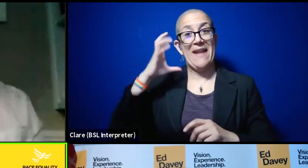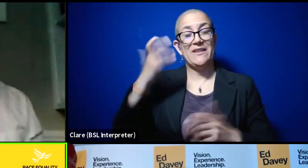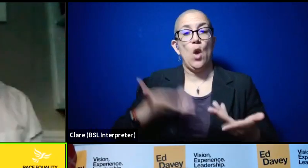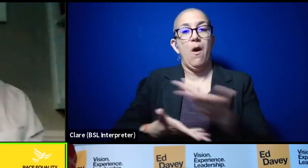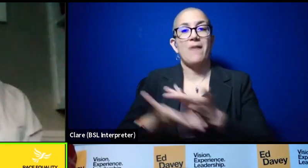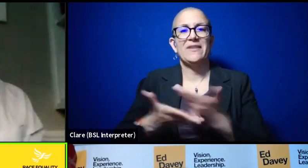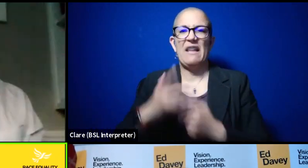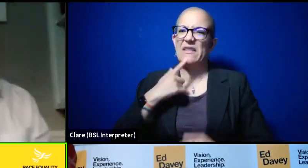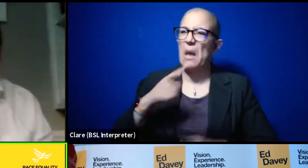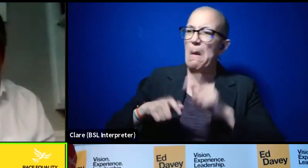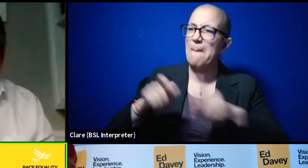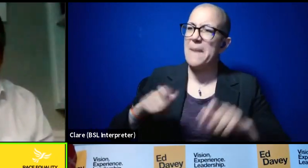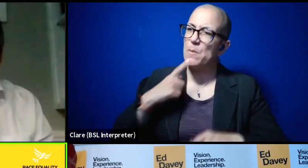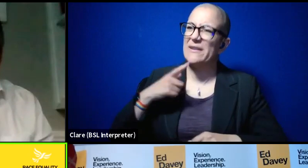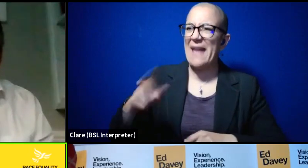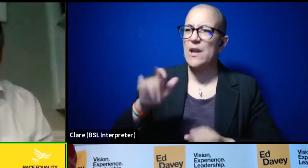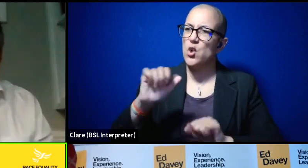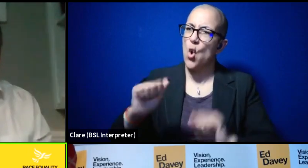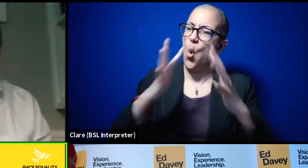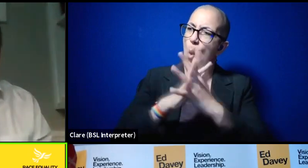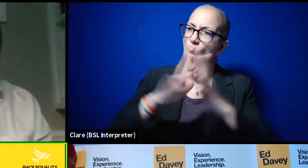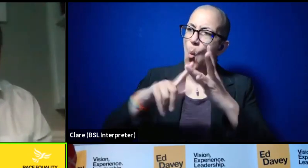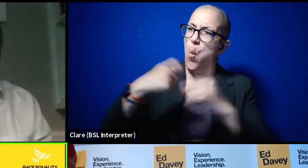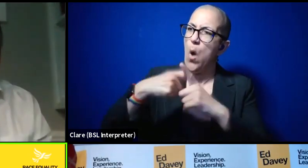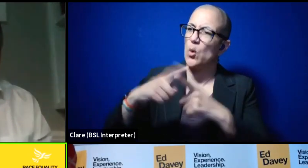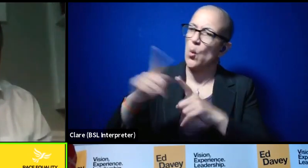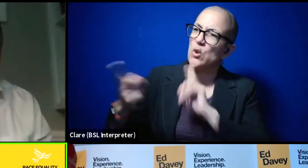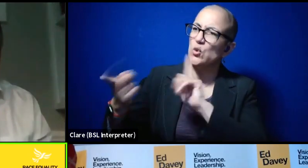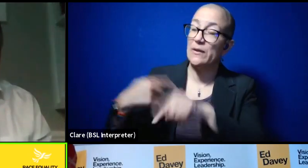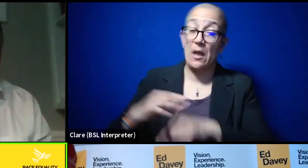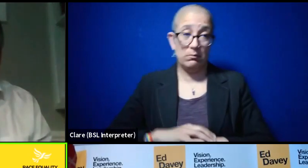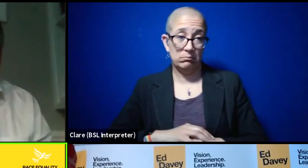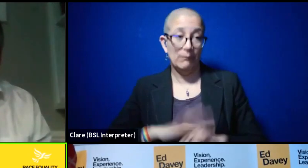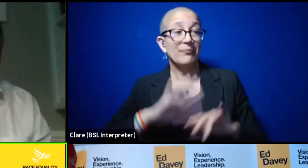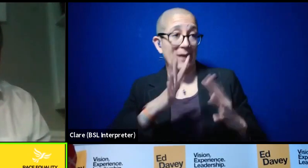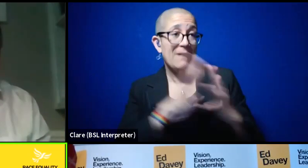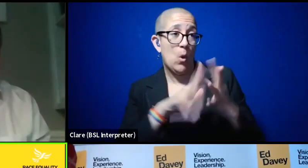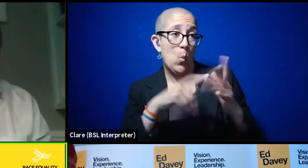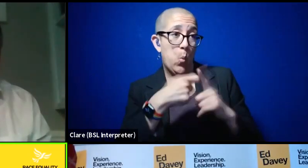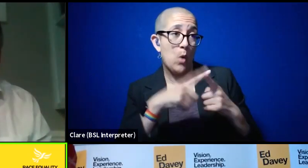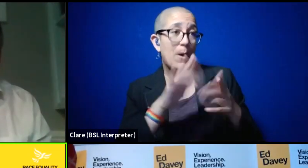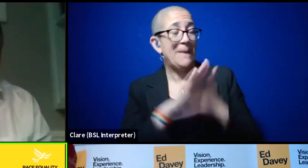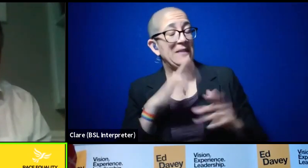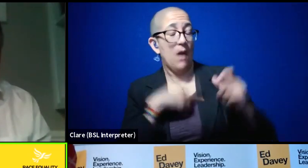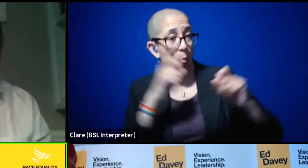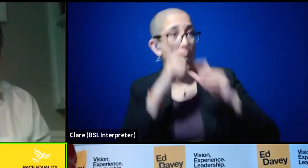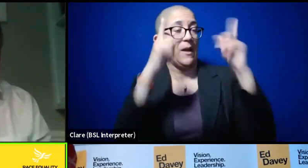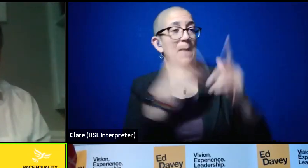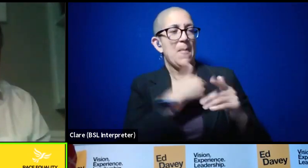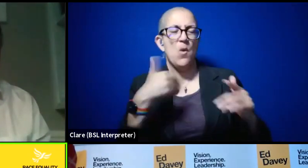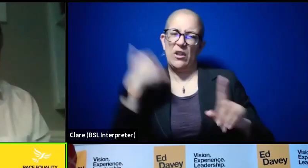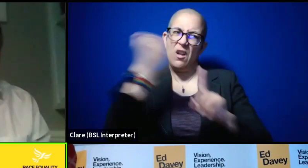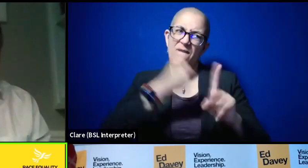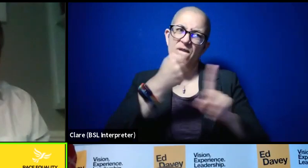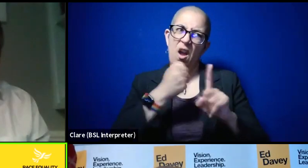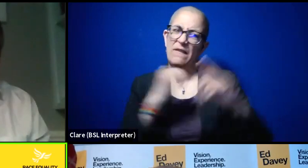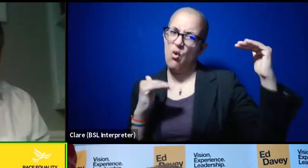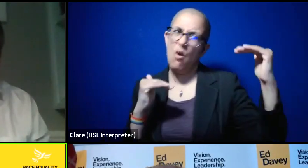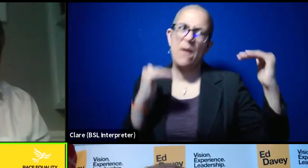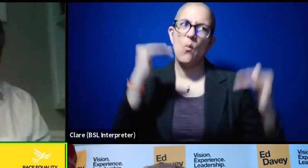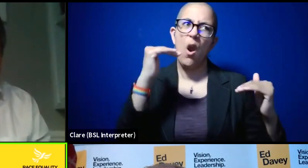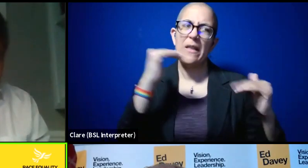woke. What do you say to that? And I said, you know what, if woke means that I wake up in the morning and I fight inequality, and then I fight